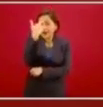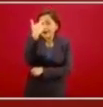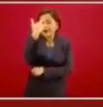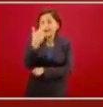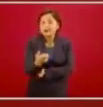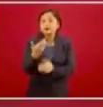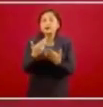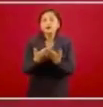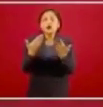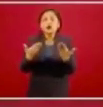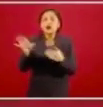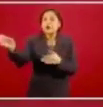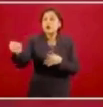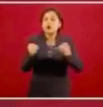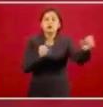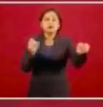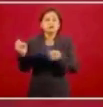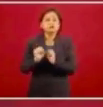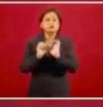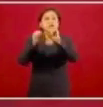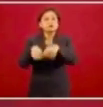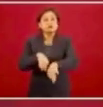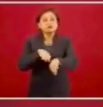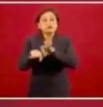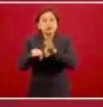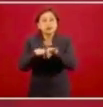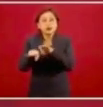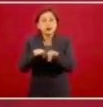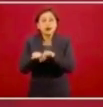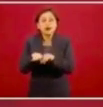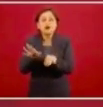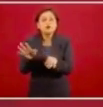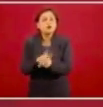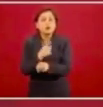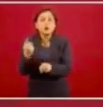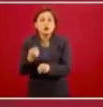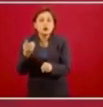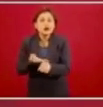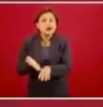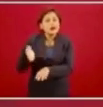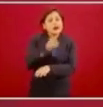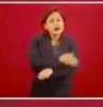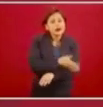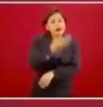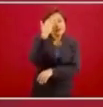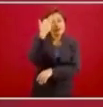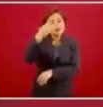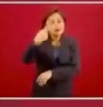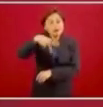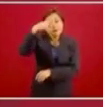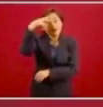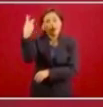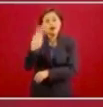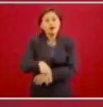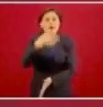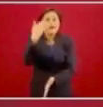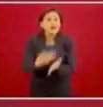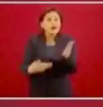don't have access to benefits, they don't have savings, so they depend on their daily work to be able to survive.